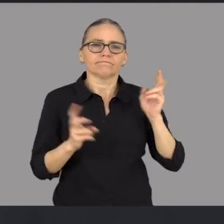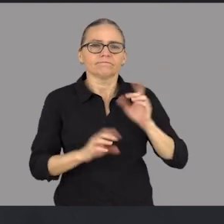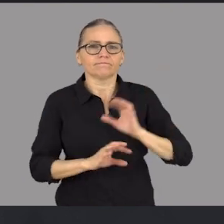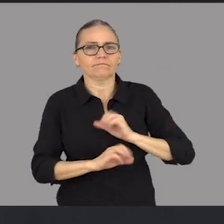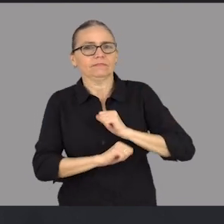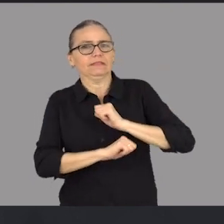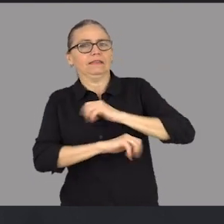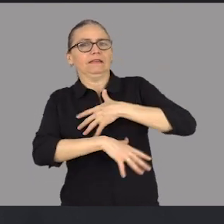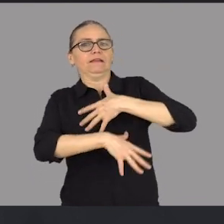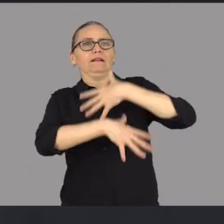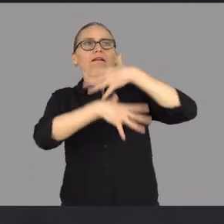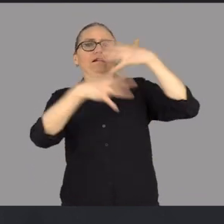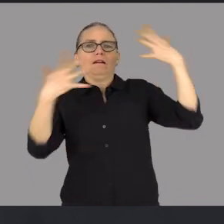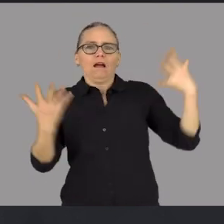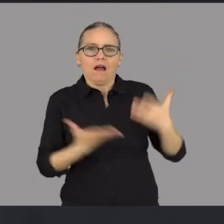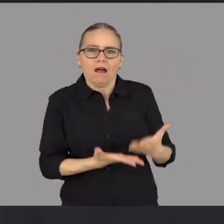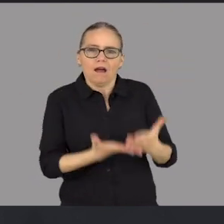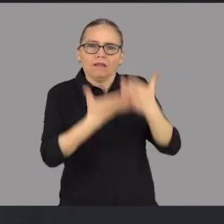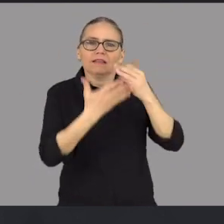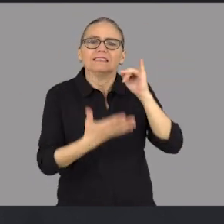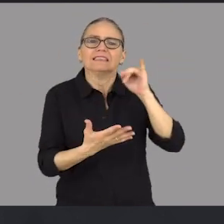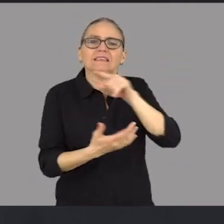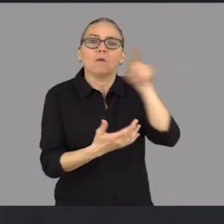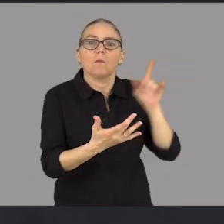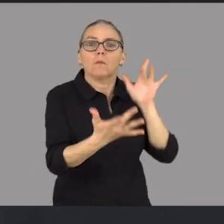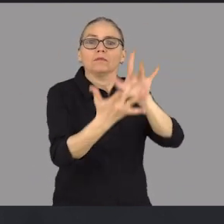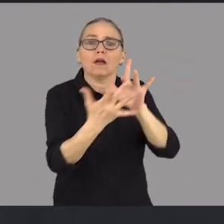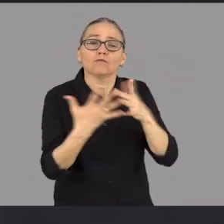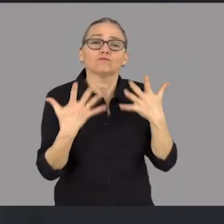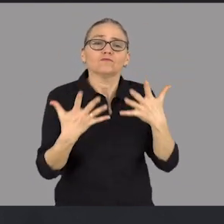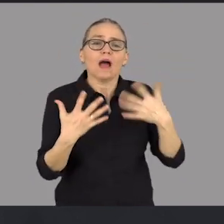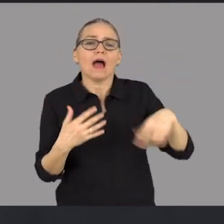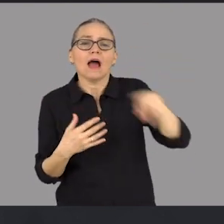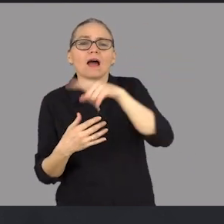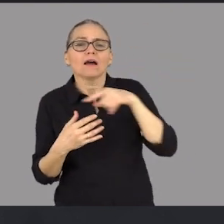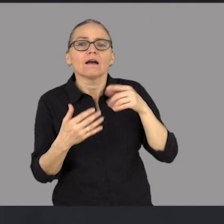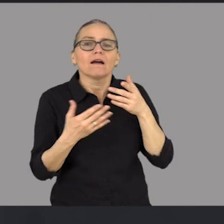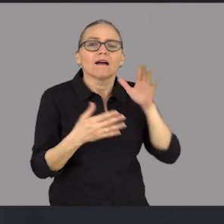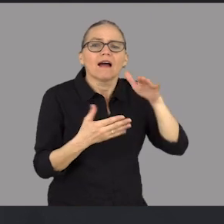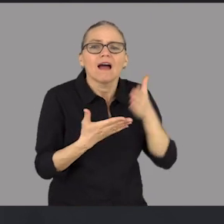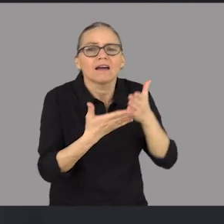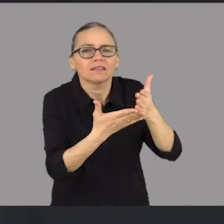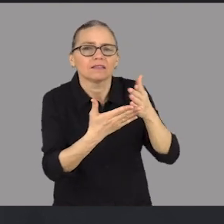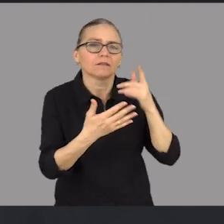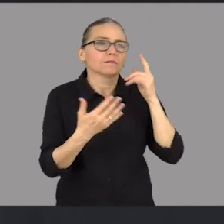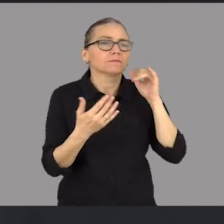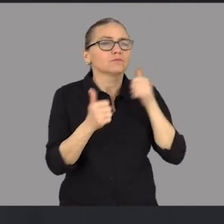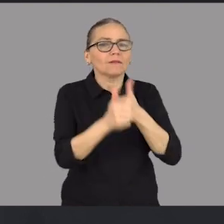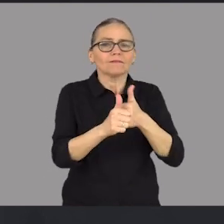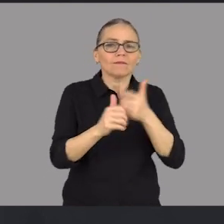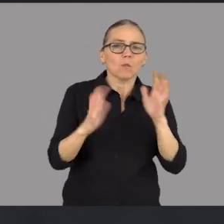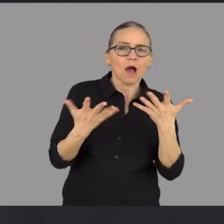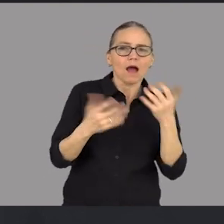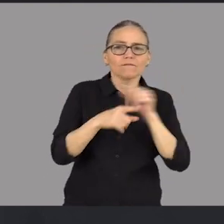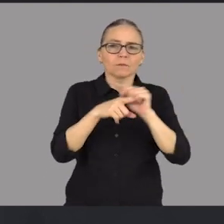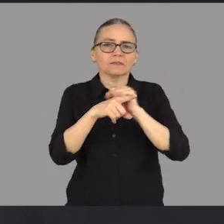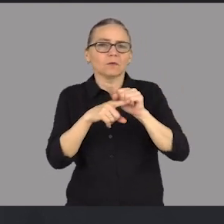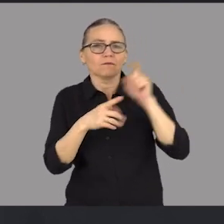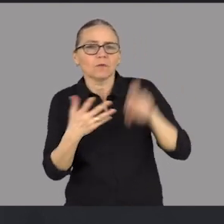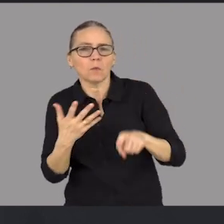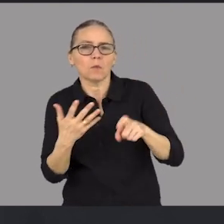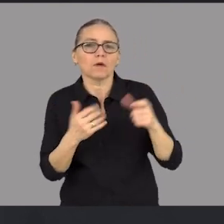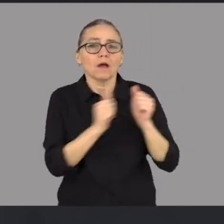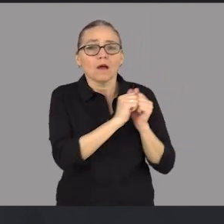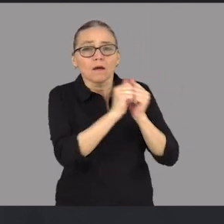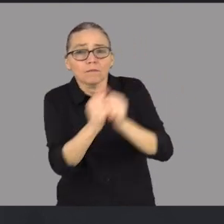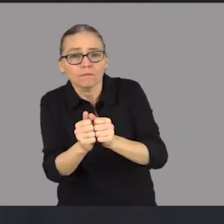help greatly on this. Oftentimes they can help with training that's needed,